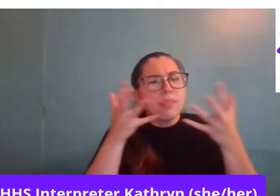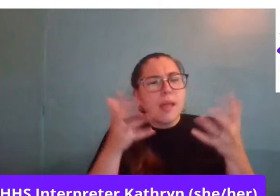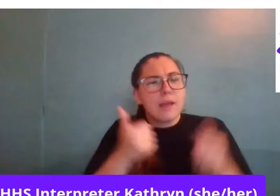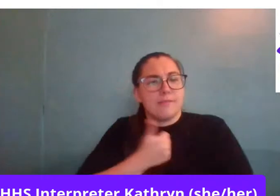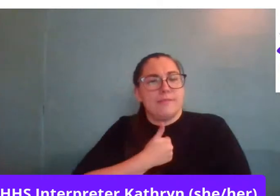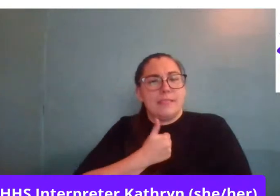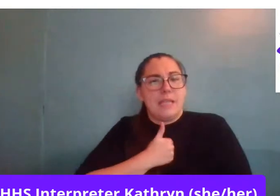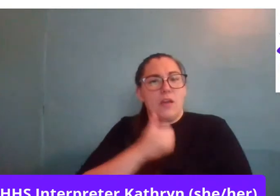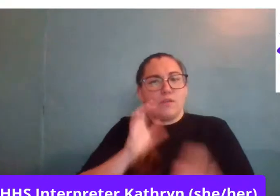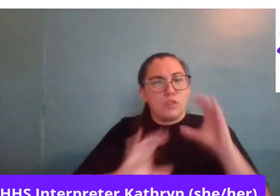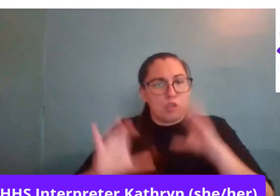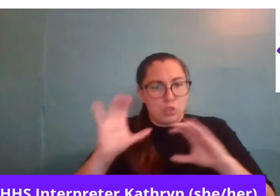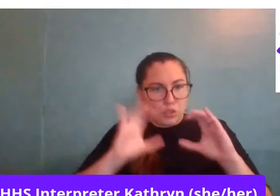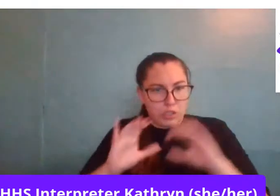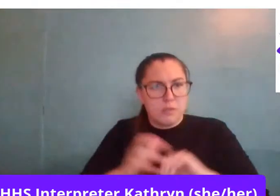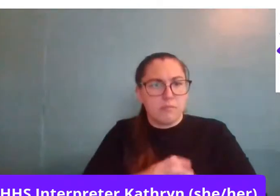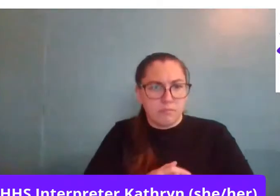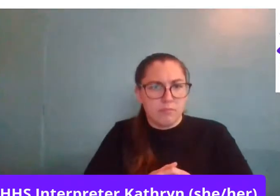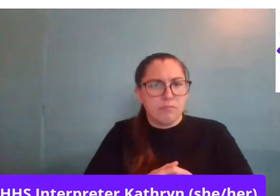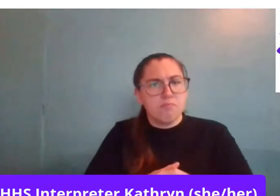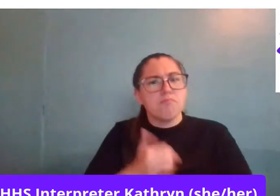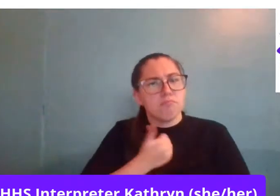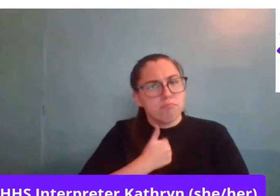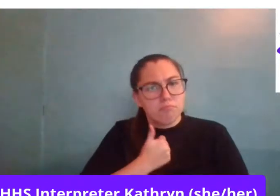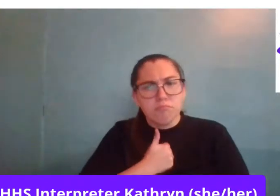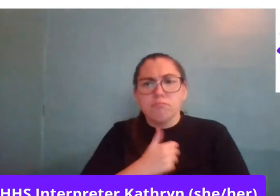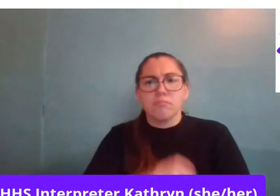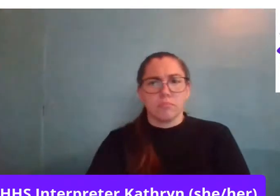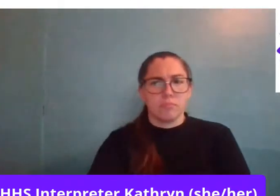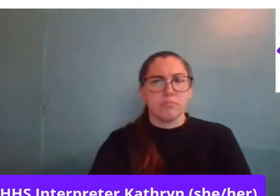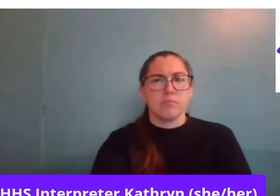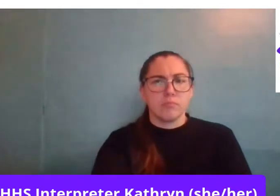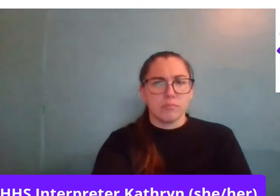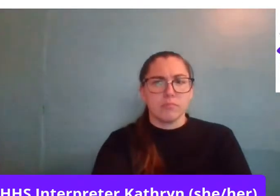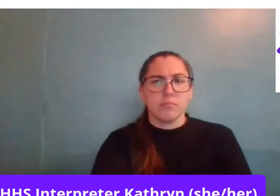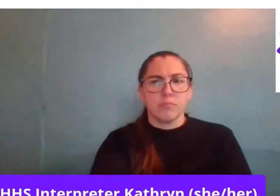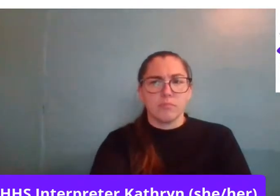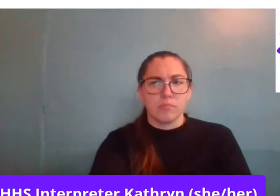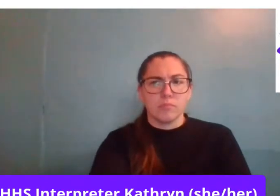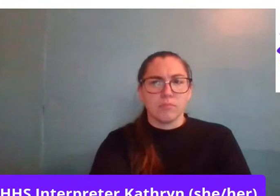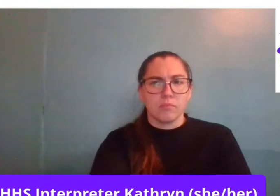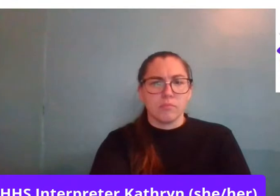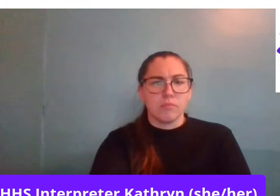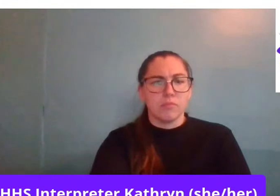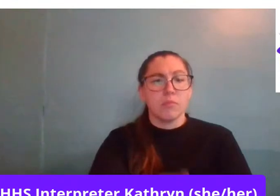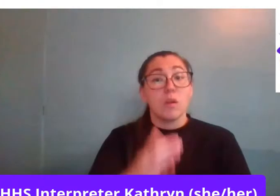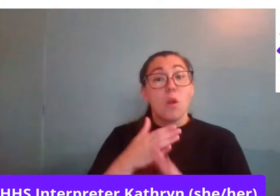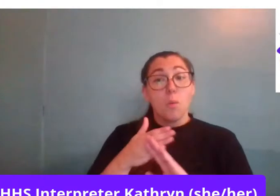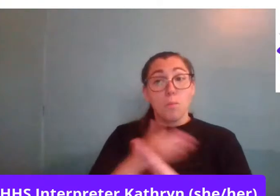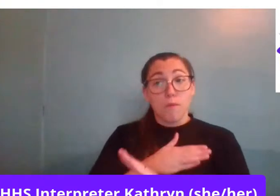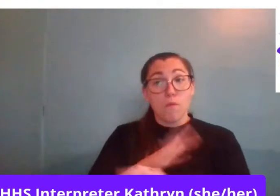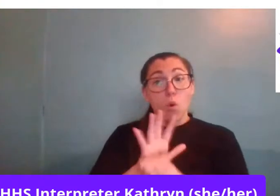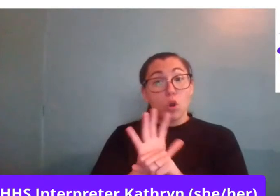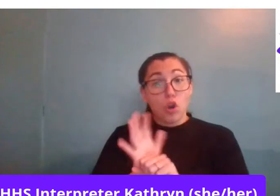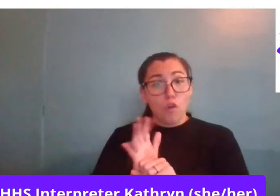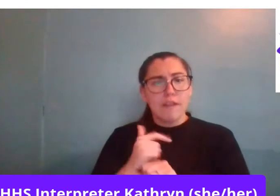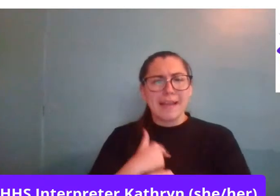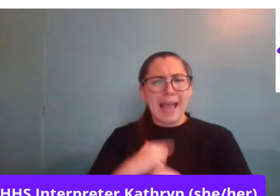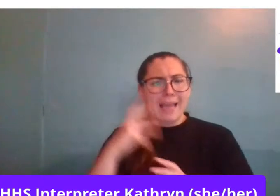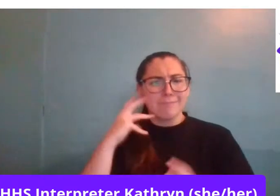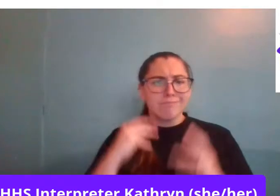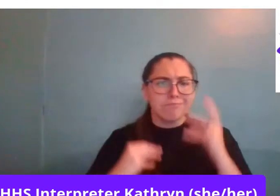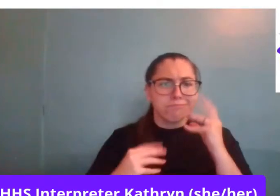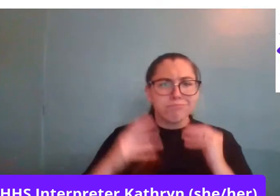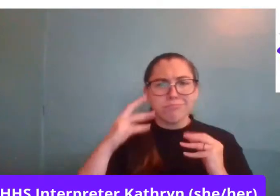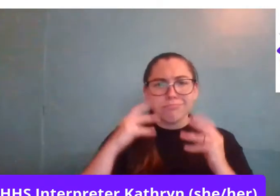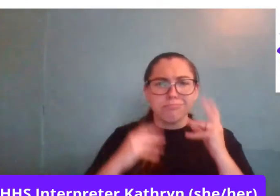me. Um, I know before COVID, I was just going through some things